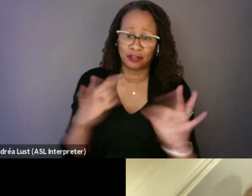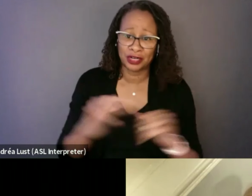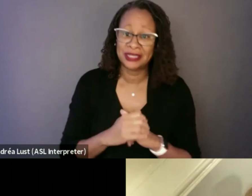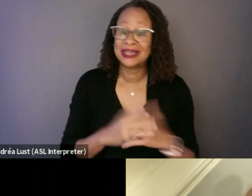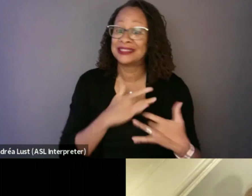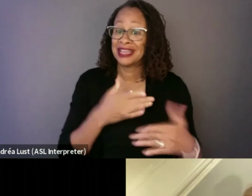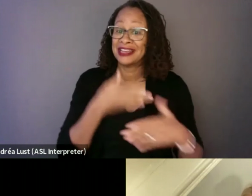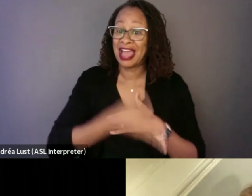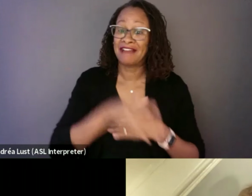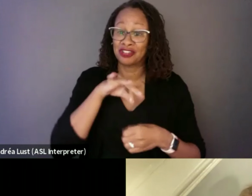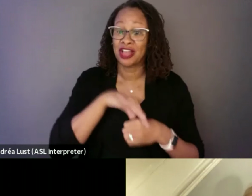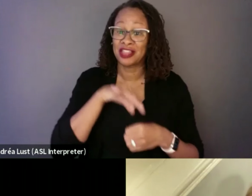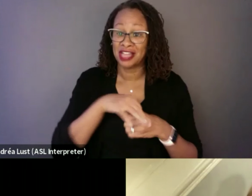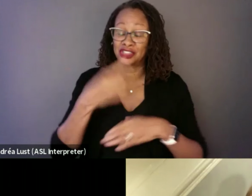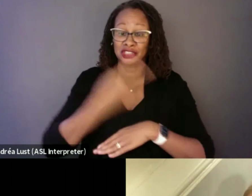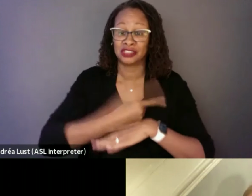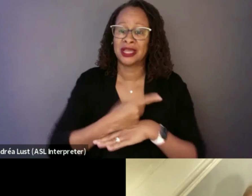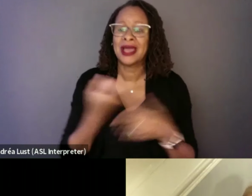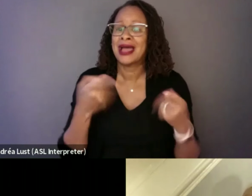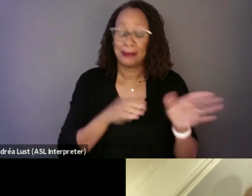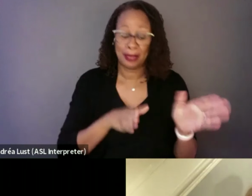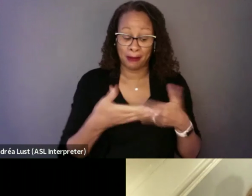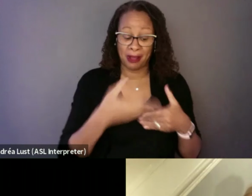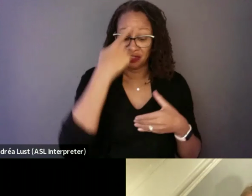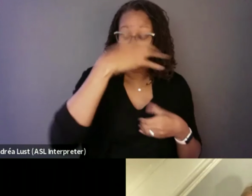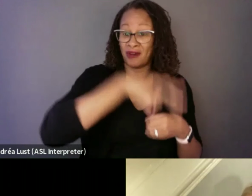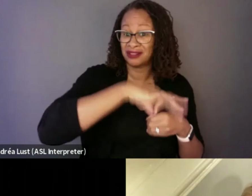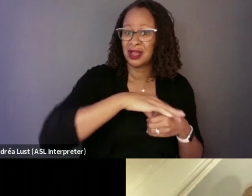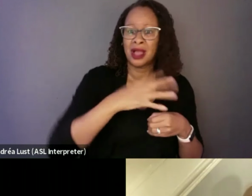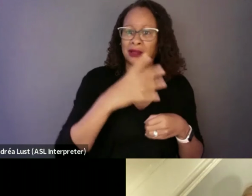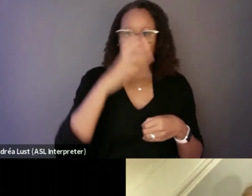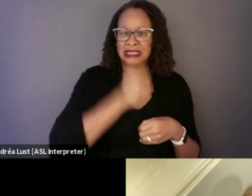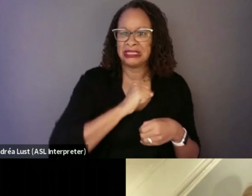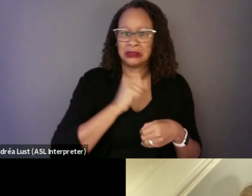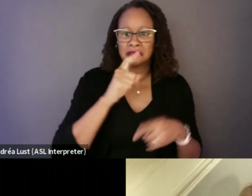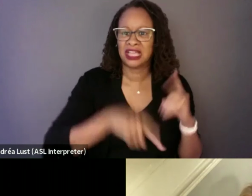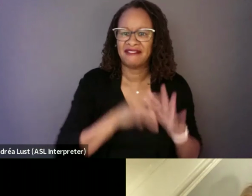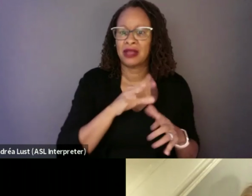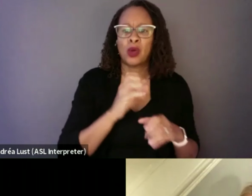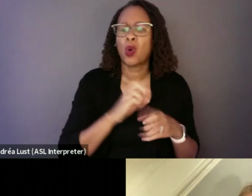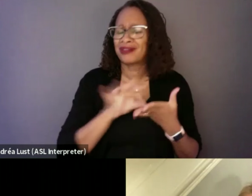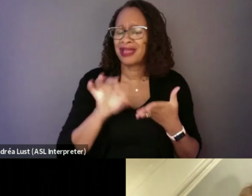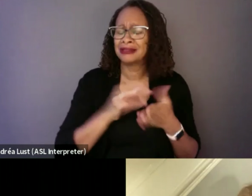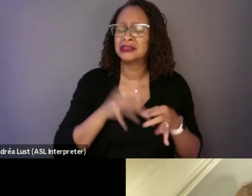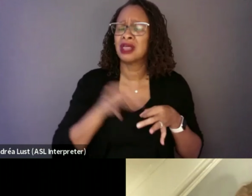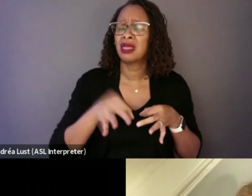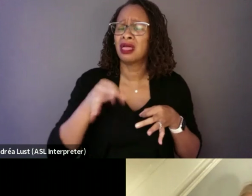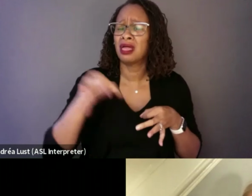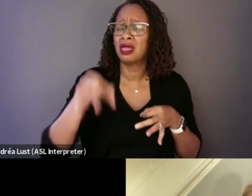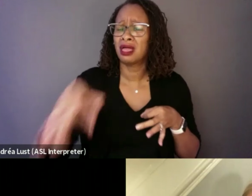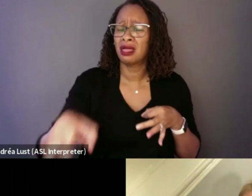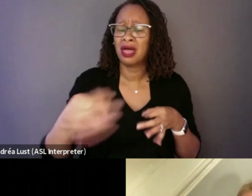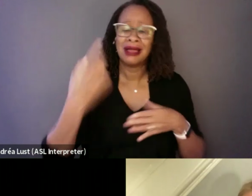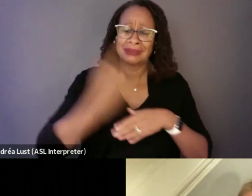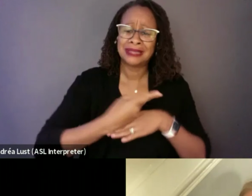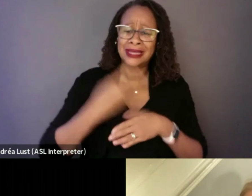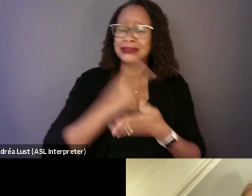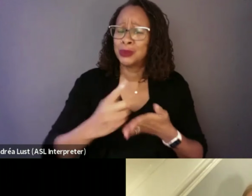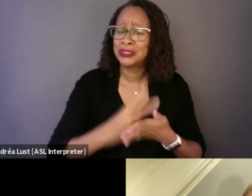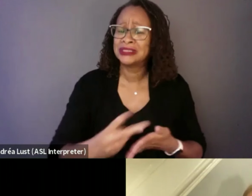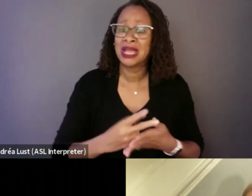the ballot boxes have been missing or the counting has been delayed for days or sometimes weeks, in one case, even